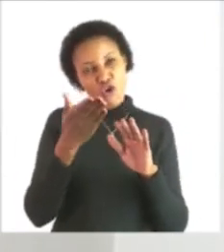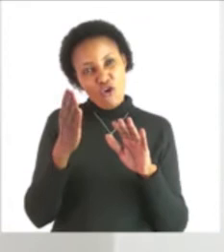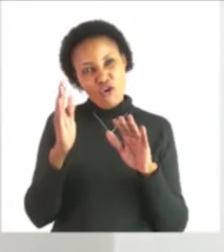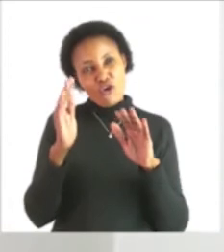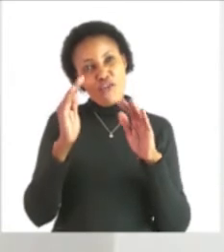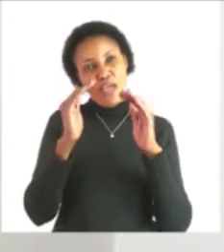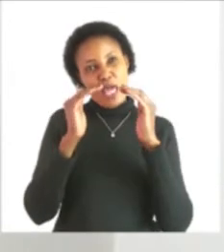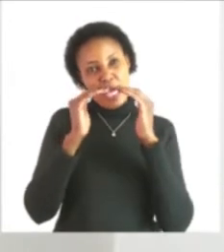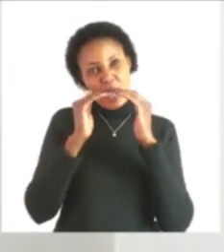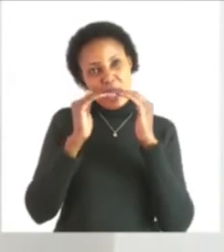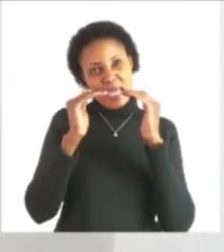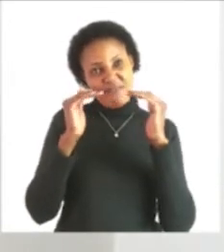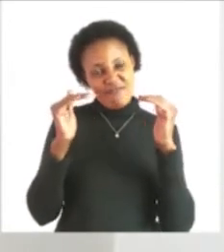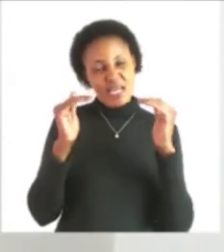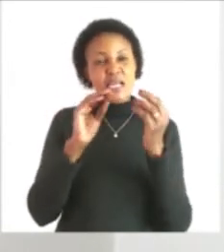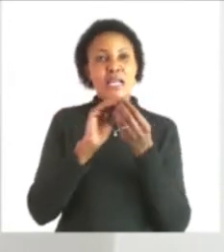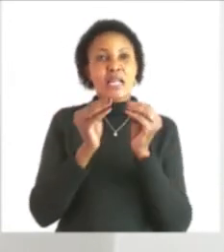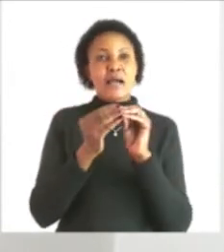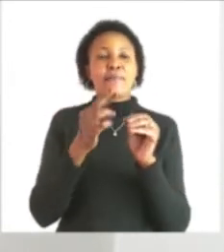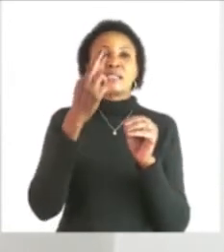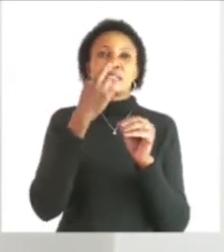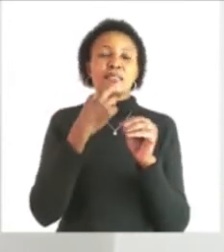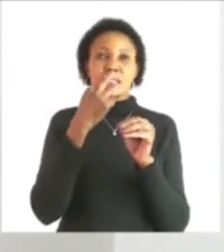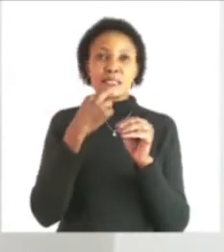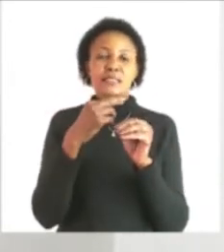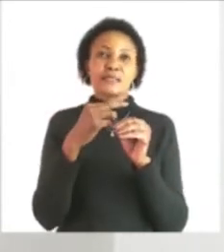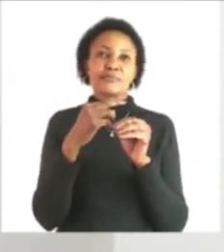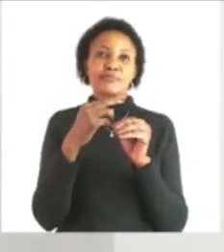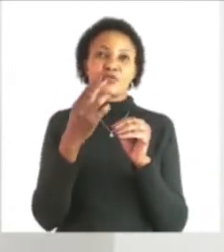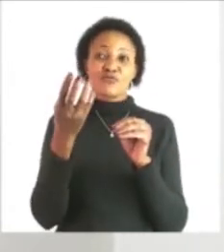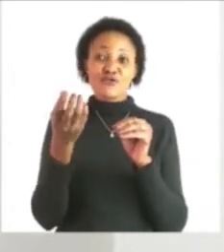Now you take your red crayon, a red one,